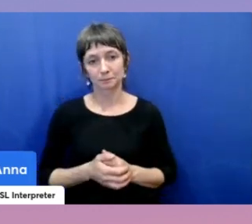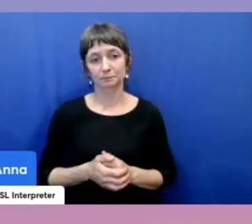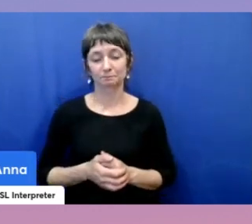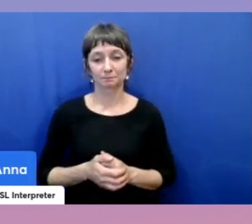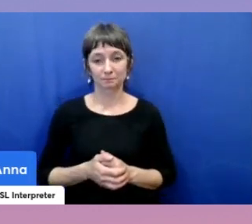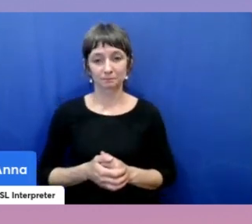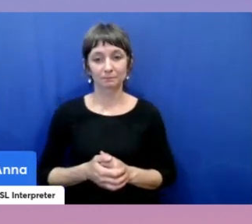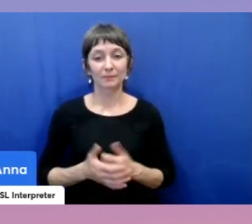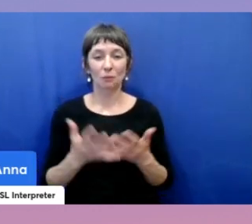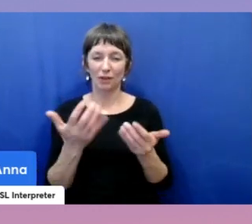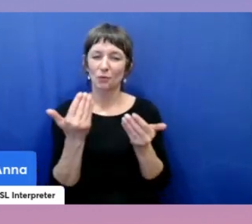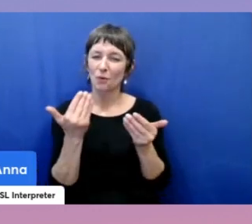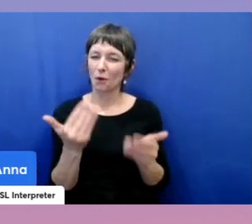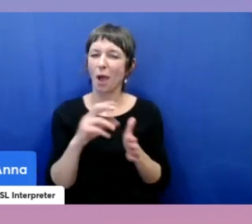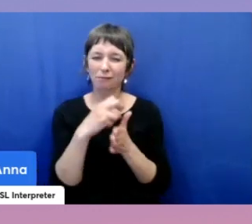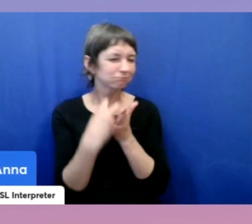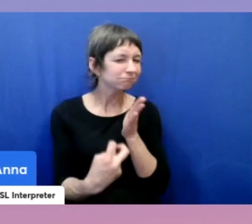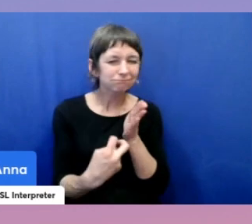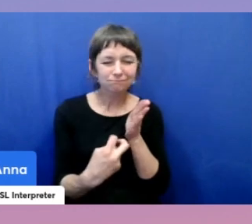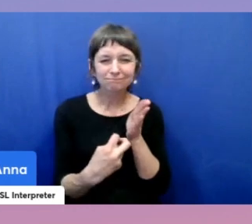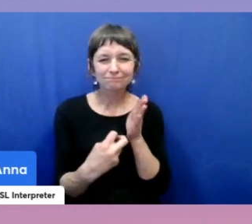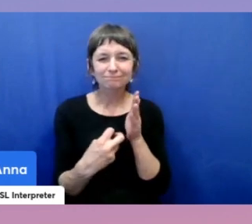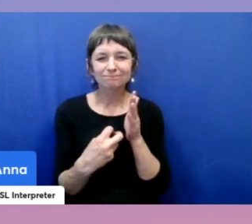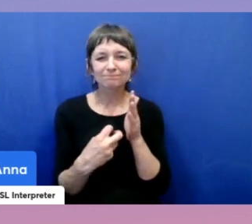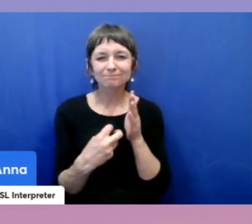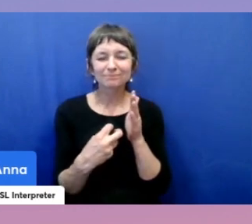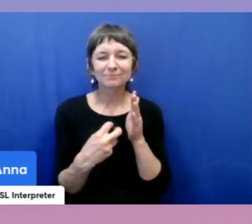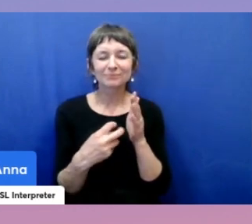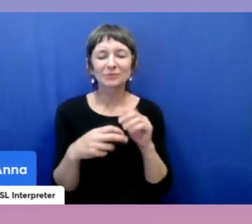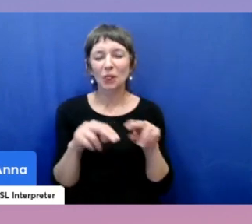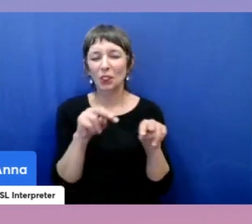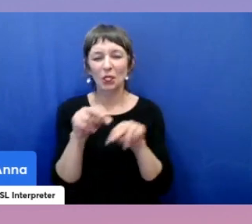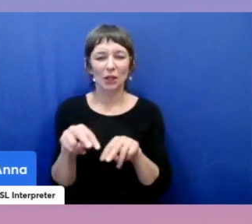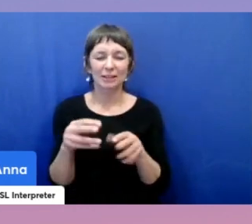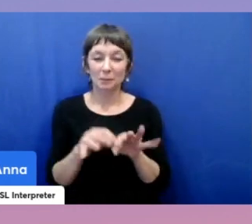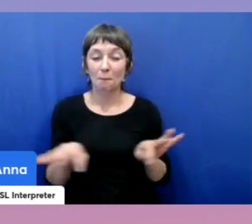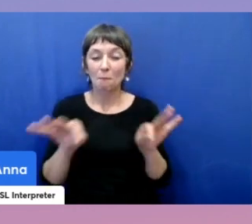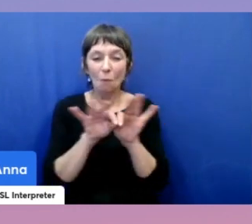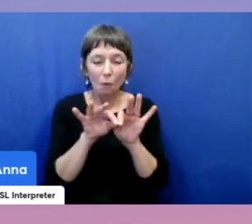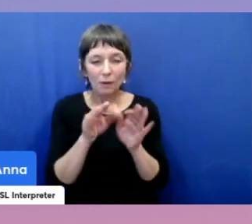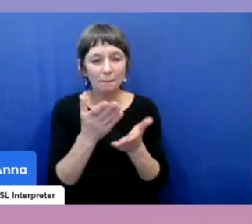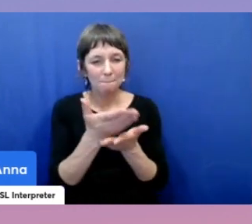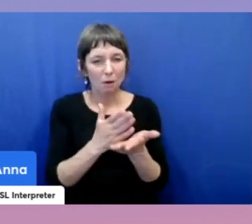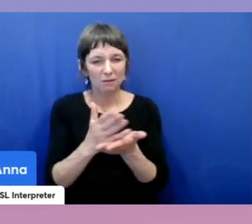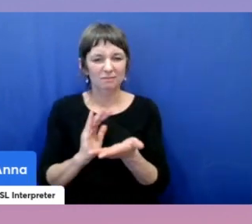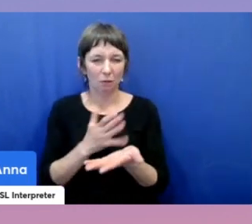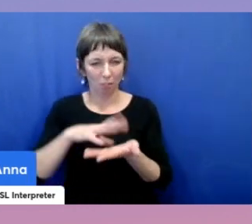Now let's deep dive into some important aspect from our learning.